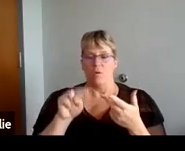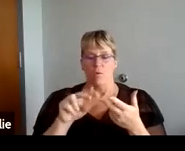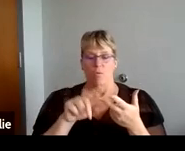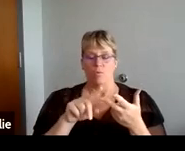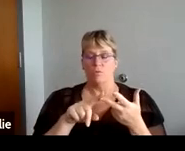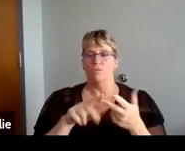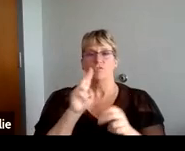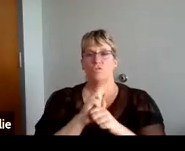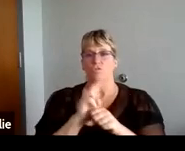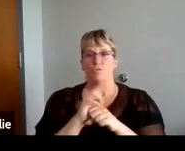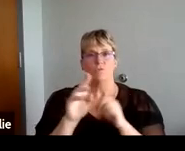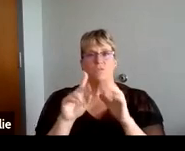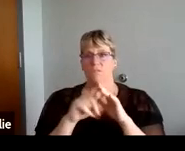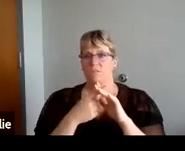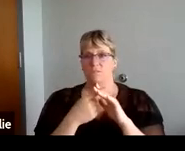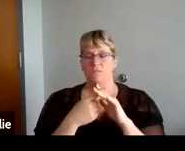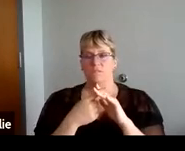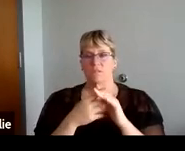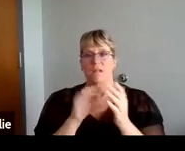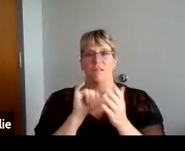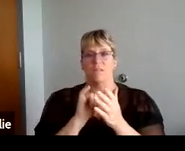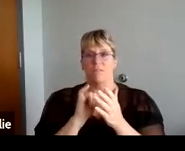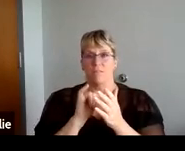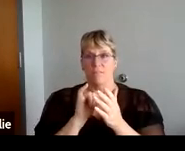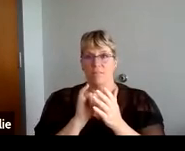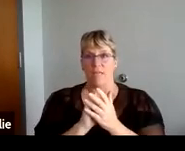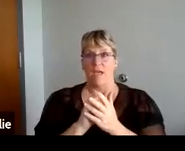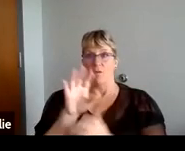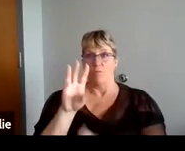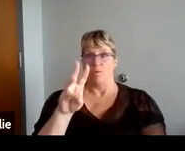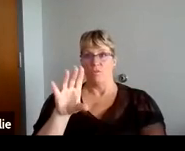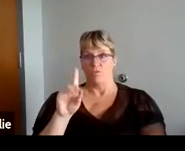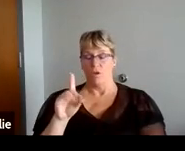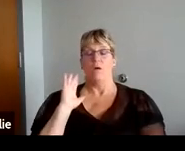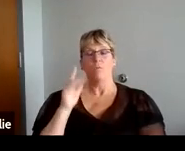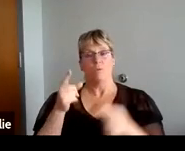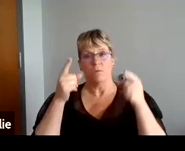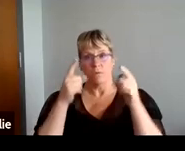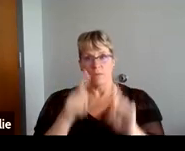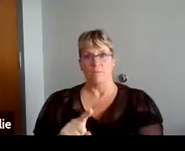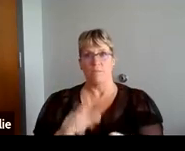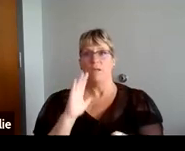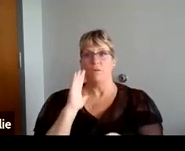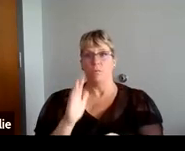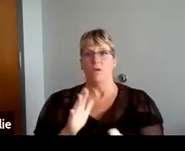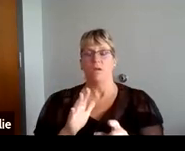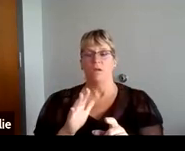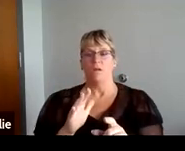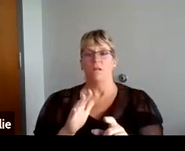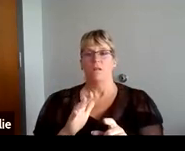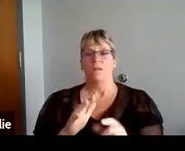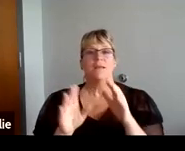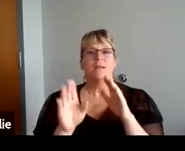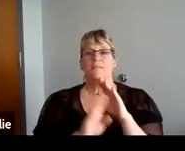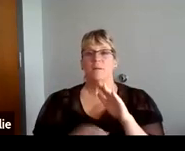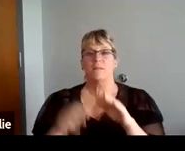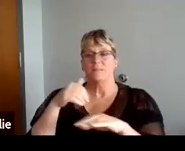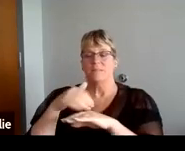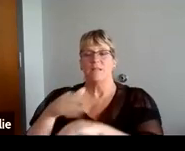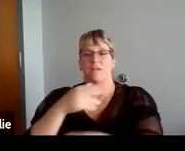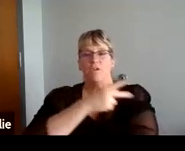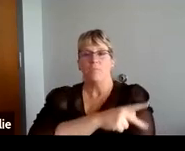begin usage, because otherwise that precipitated withdrawal will occur. And it's you're basically sending your